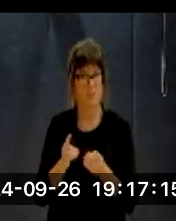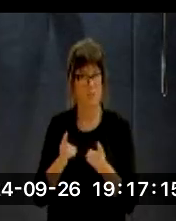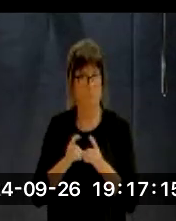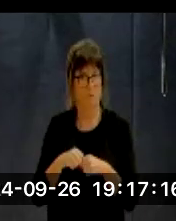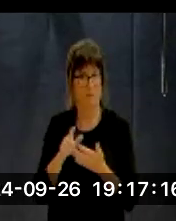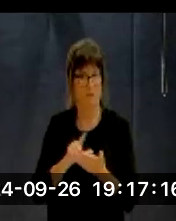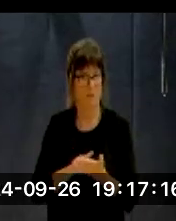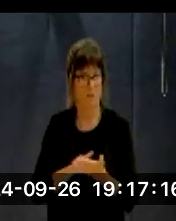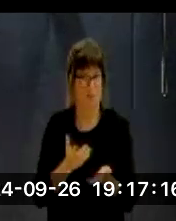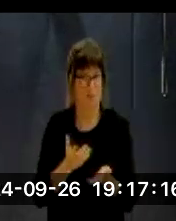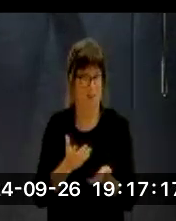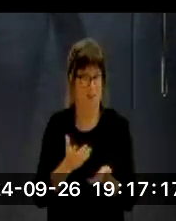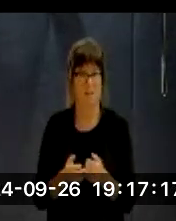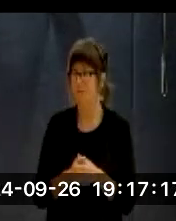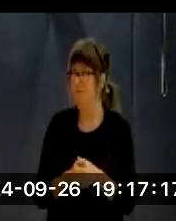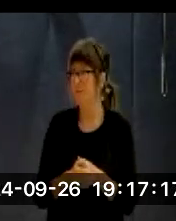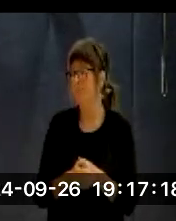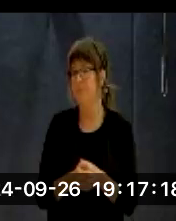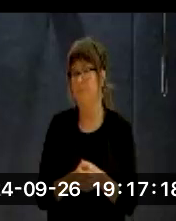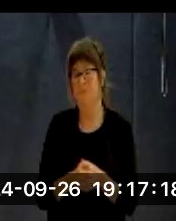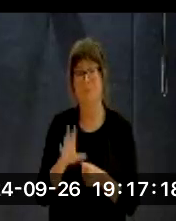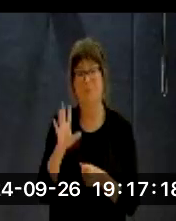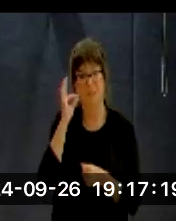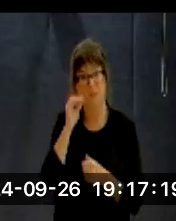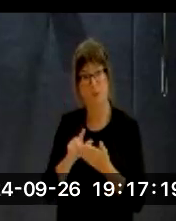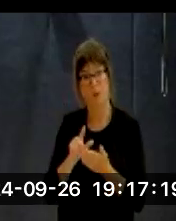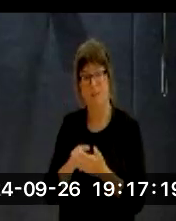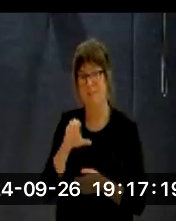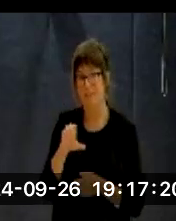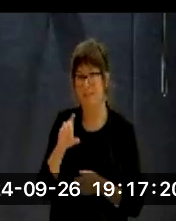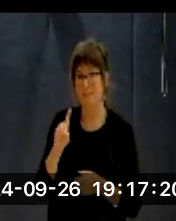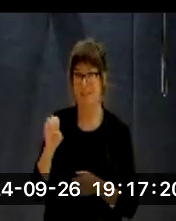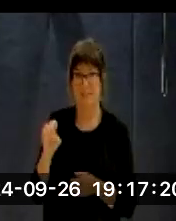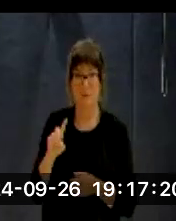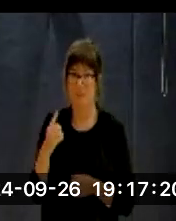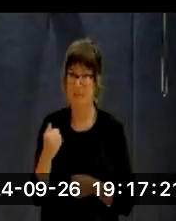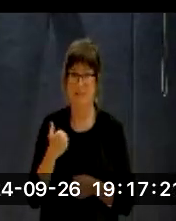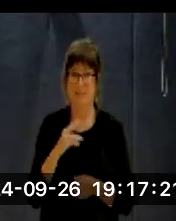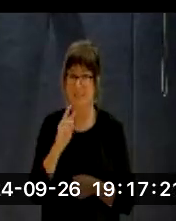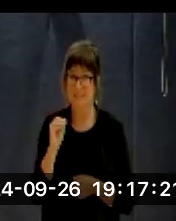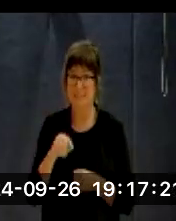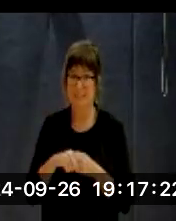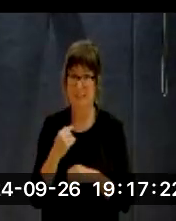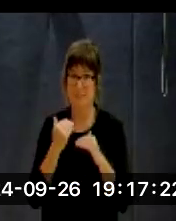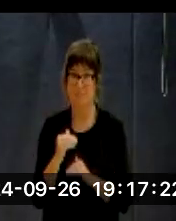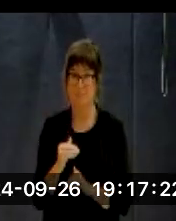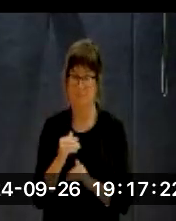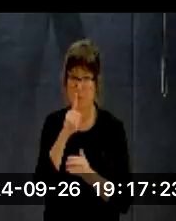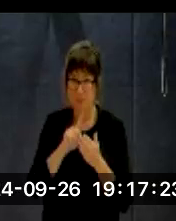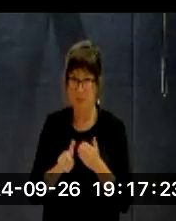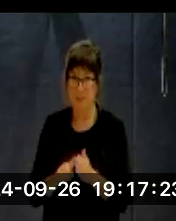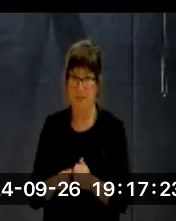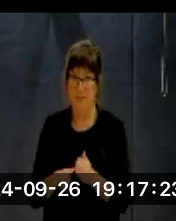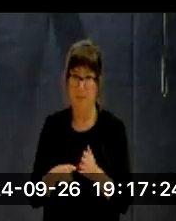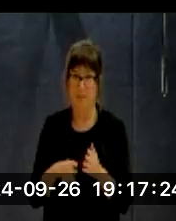law. And per federal law, the CDE only has 60 days to investigate and come up with a